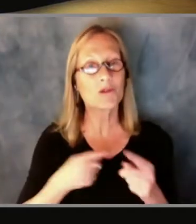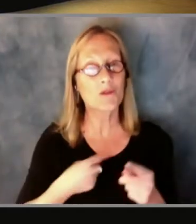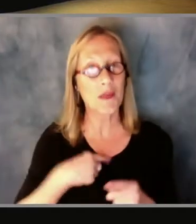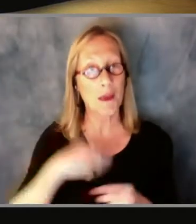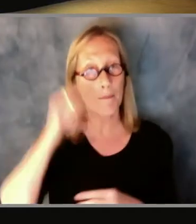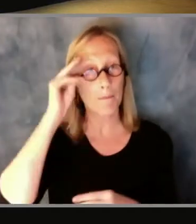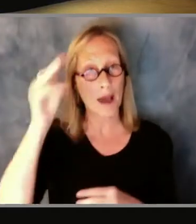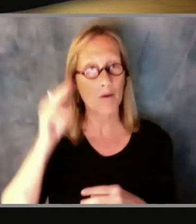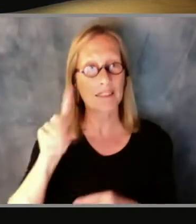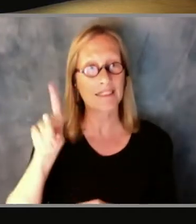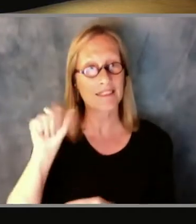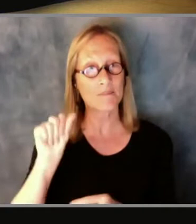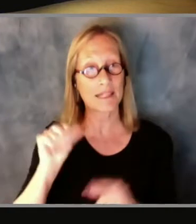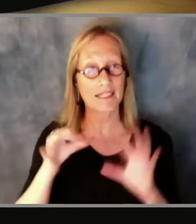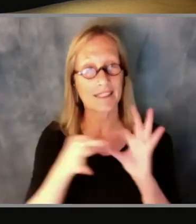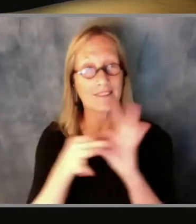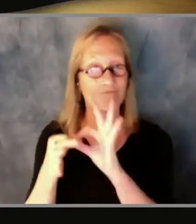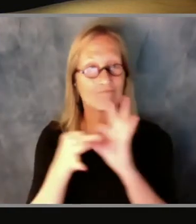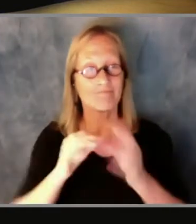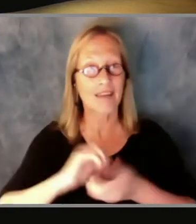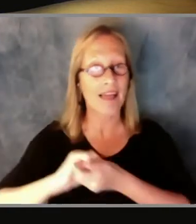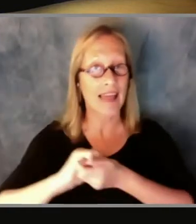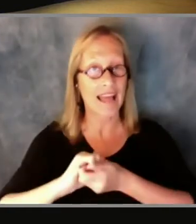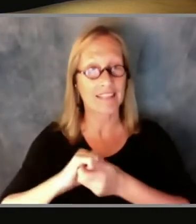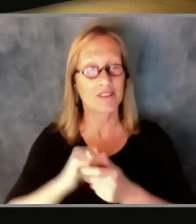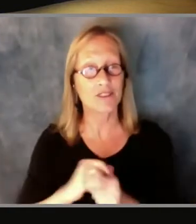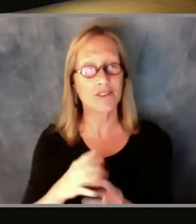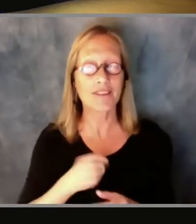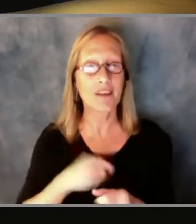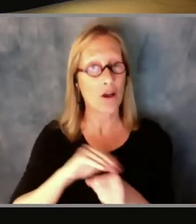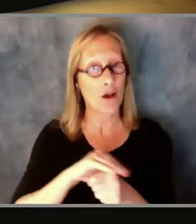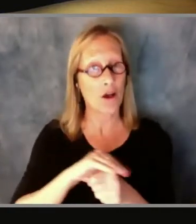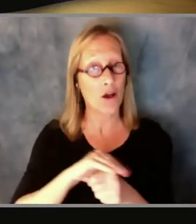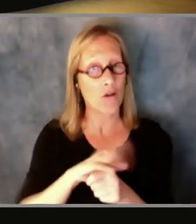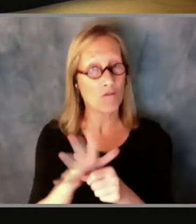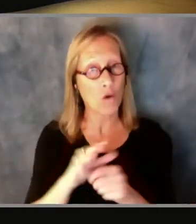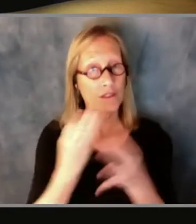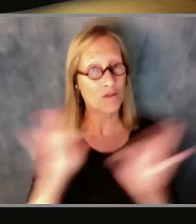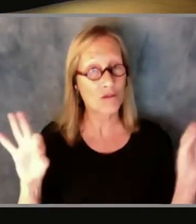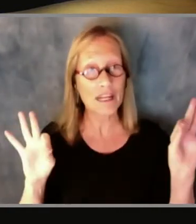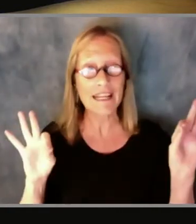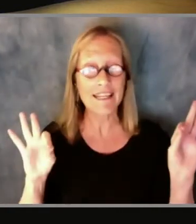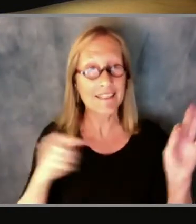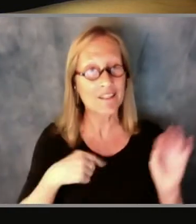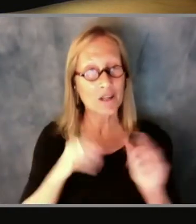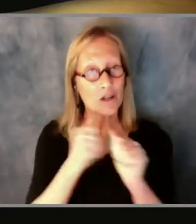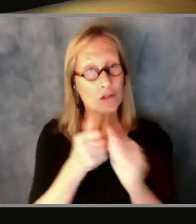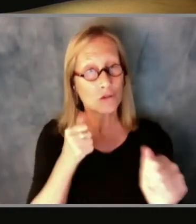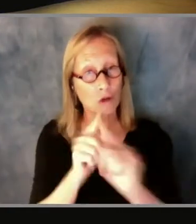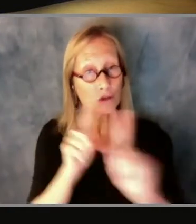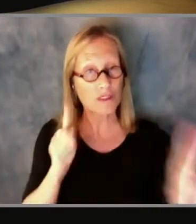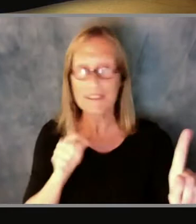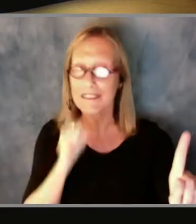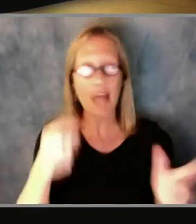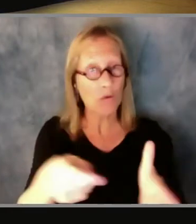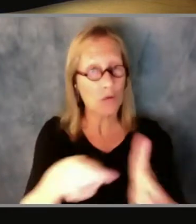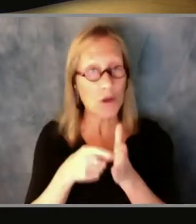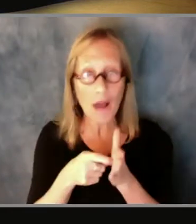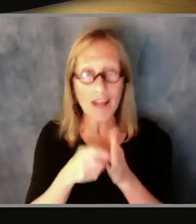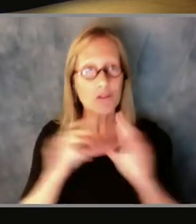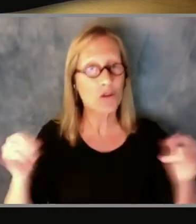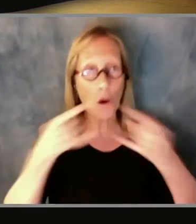Virus-Free Voter Education No Mask or Social Distance Required